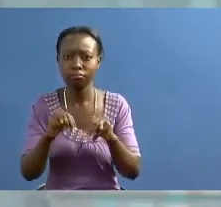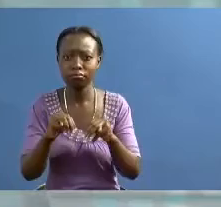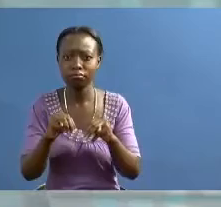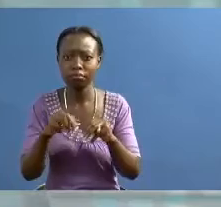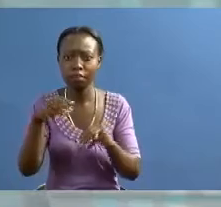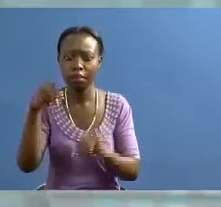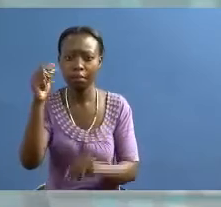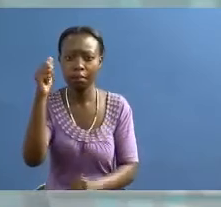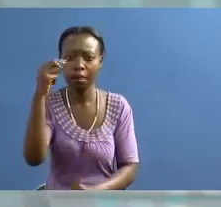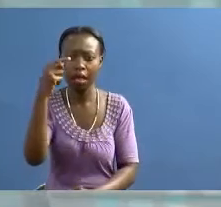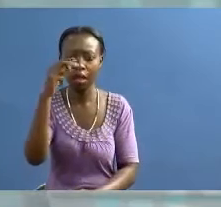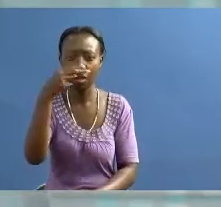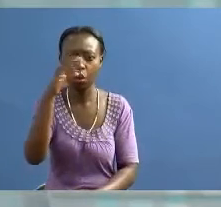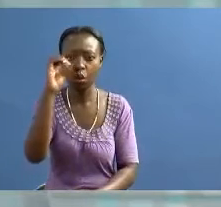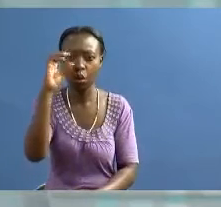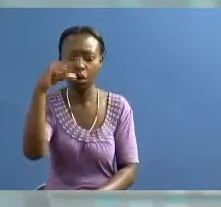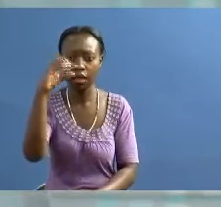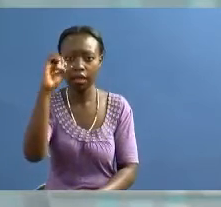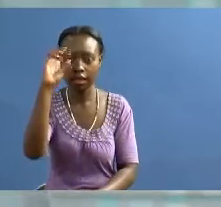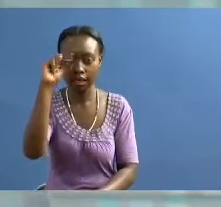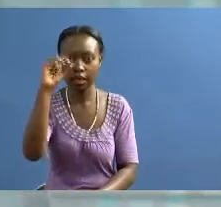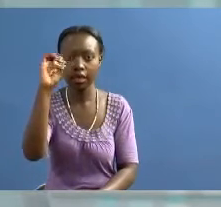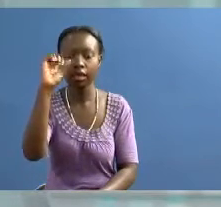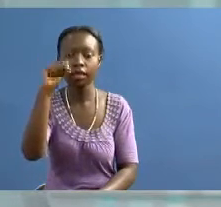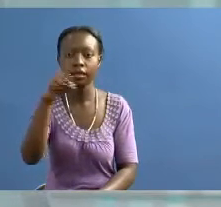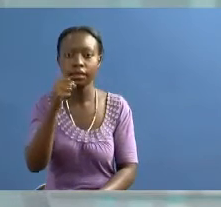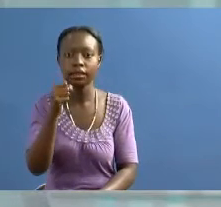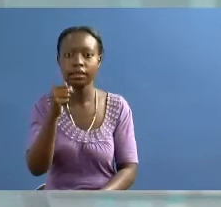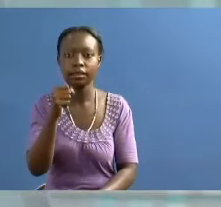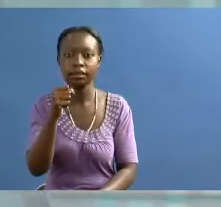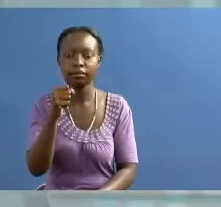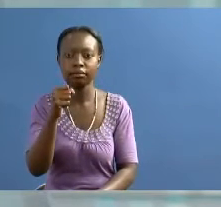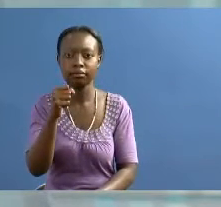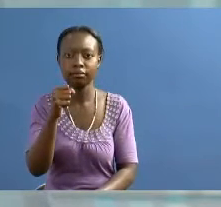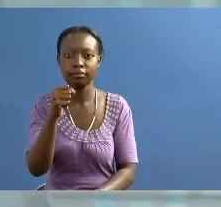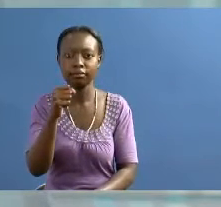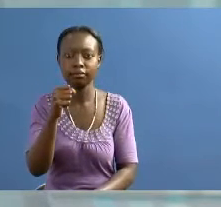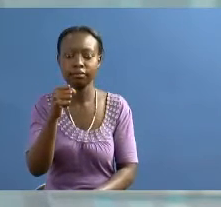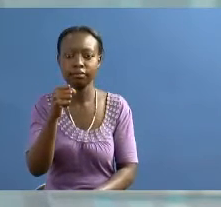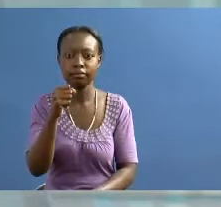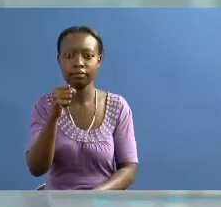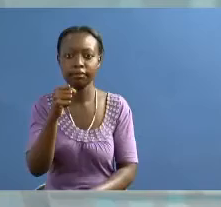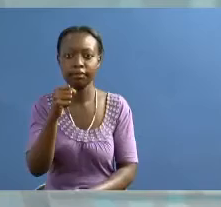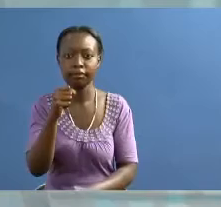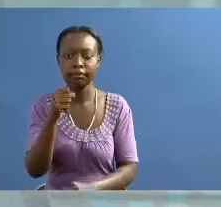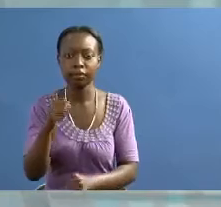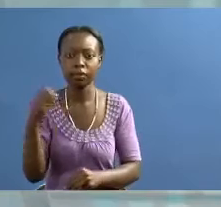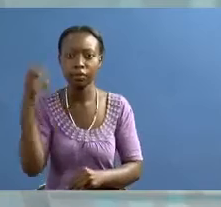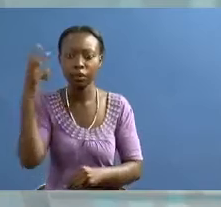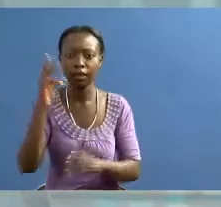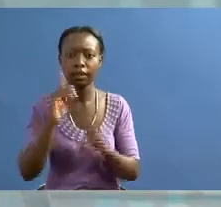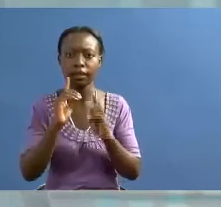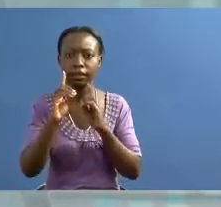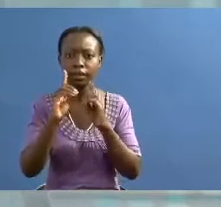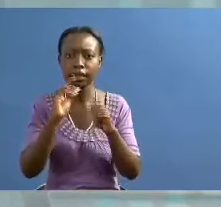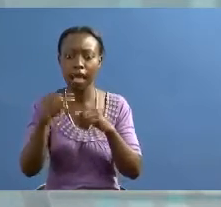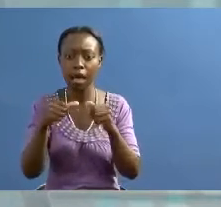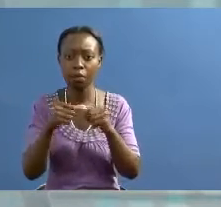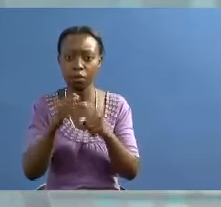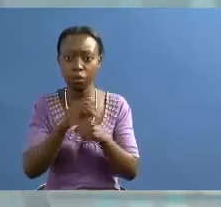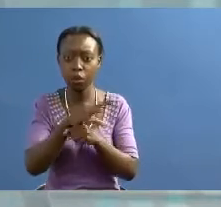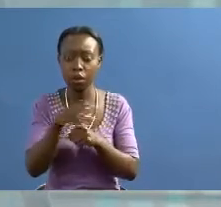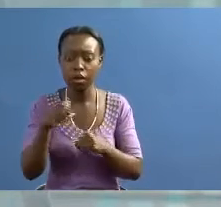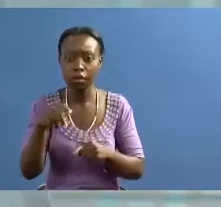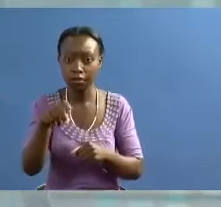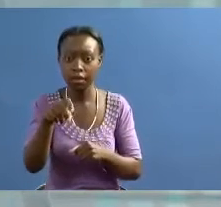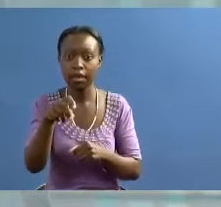of opportunistic infections in immunocompromised individuals. We will discuss aspects of coronavirus from